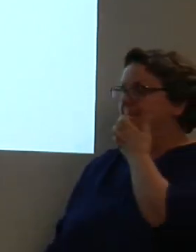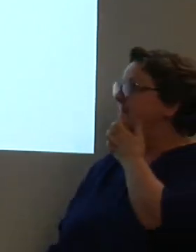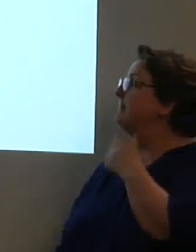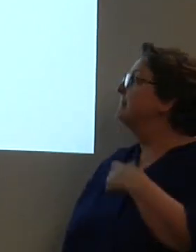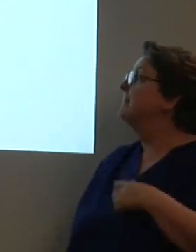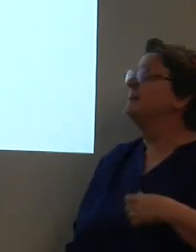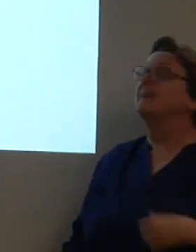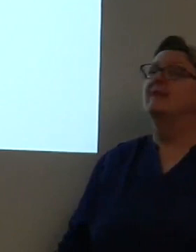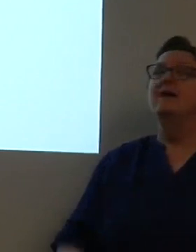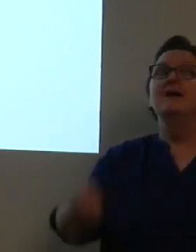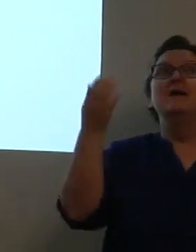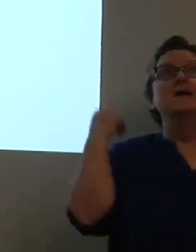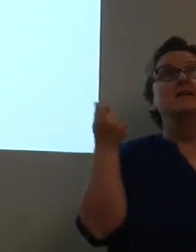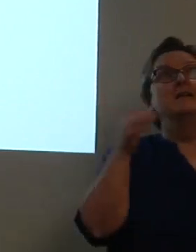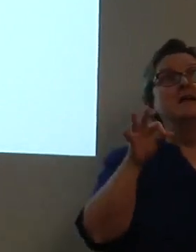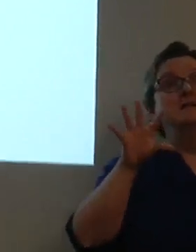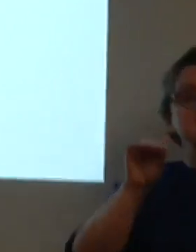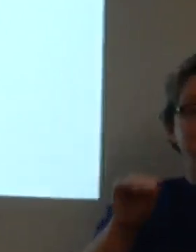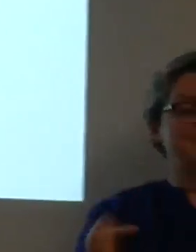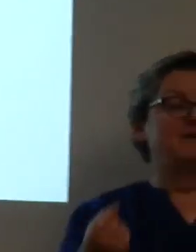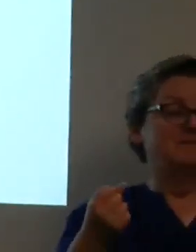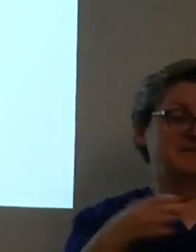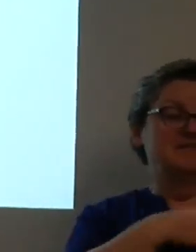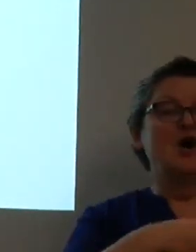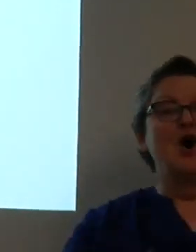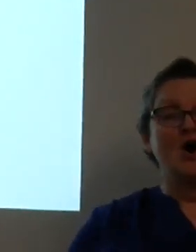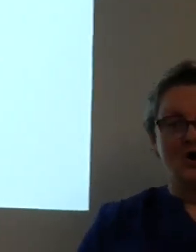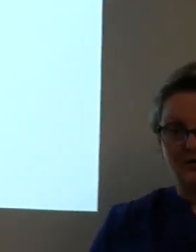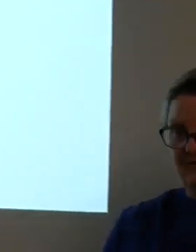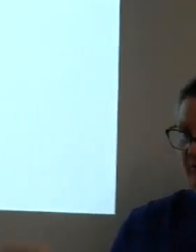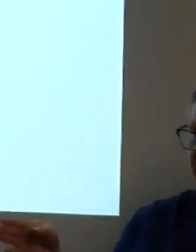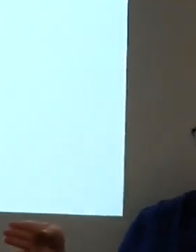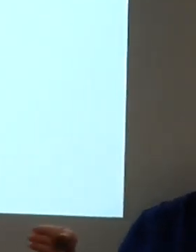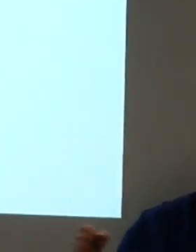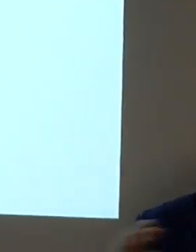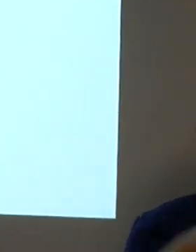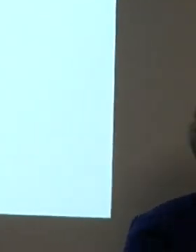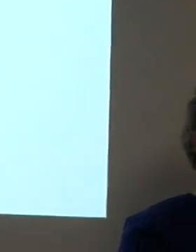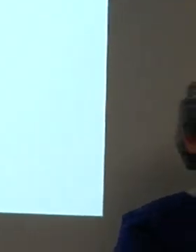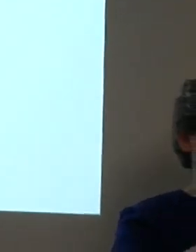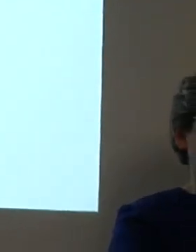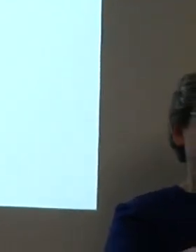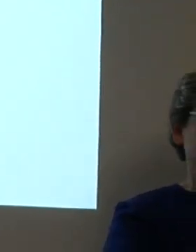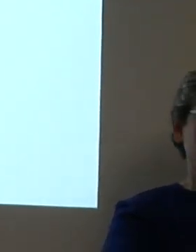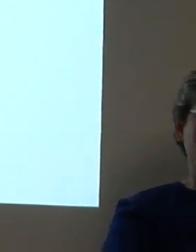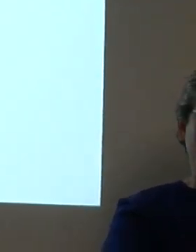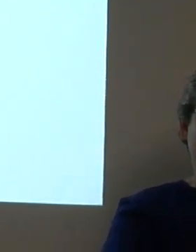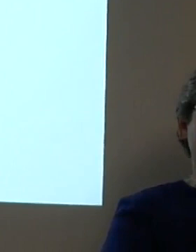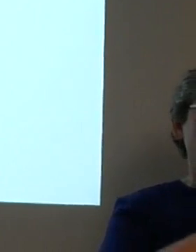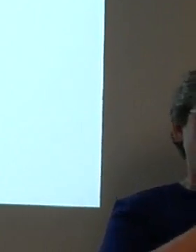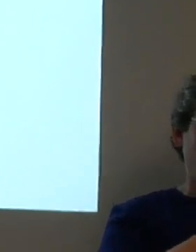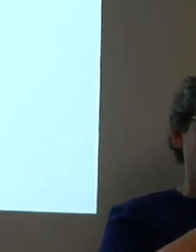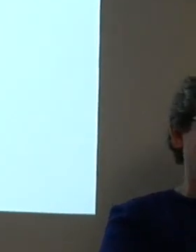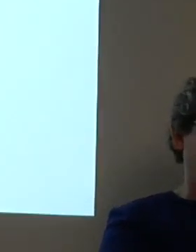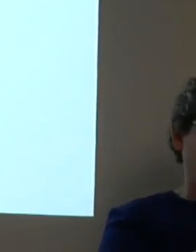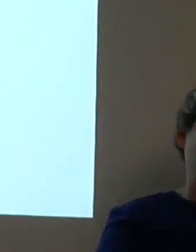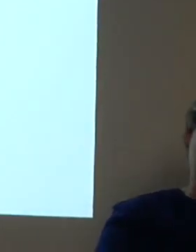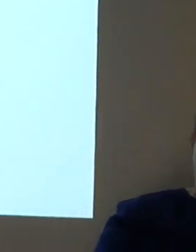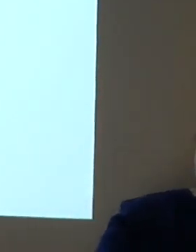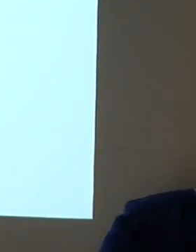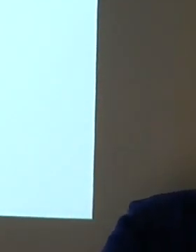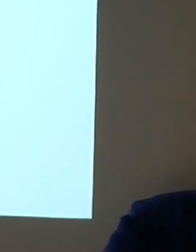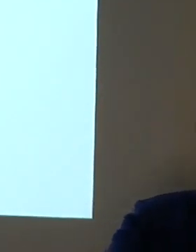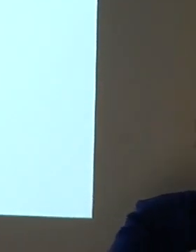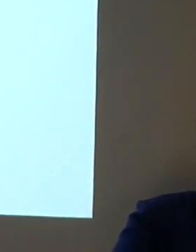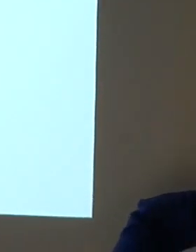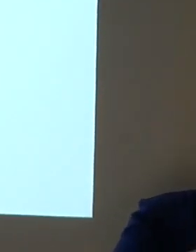the 50s was when Harvard fully switched to doing all business education is done only by case studies. It is the approach that's used. So really a